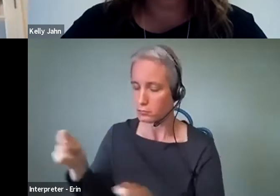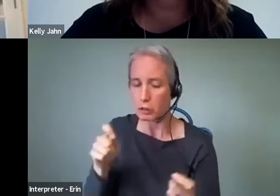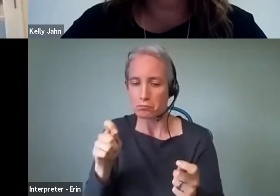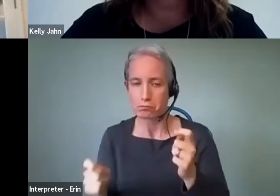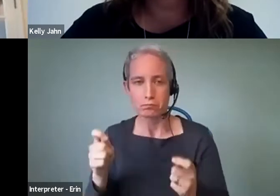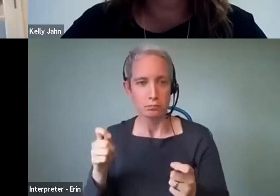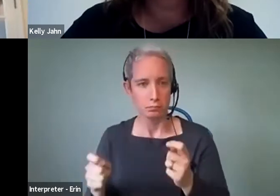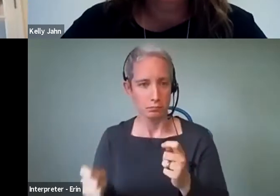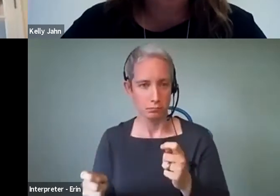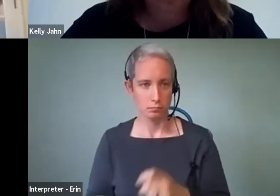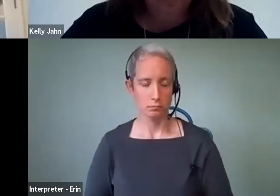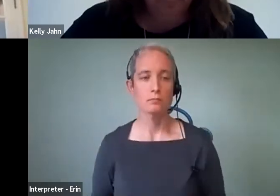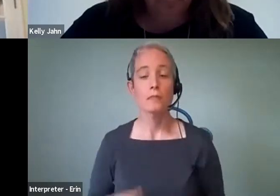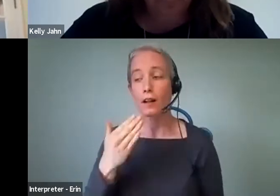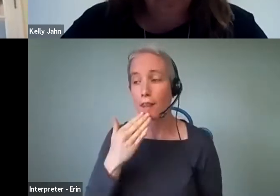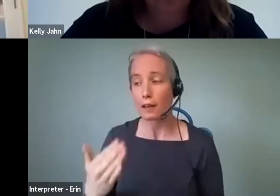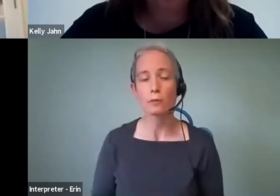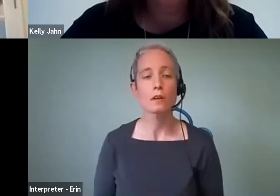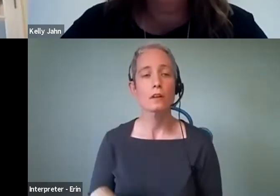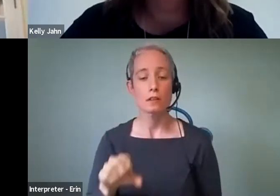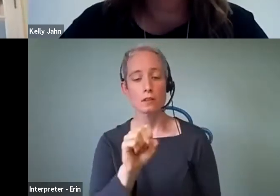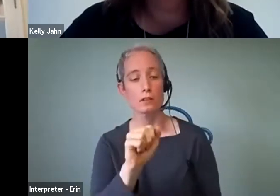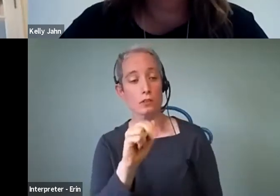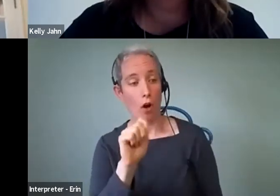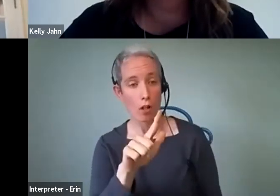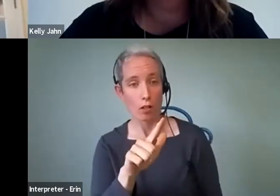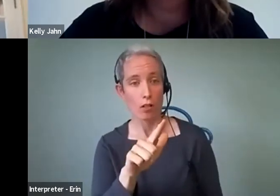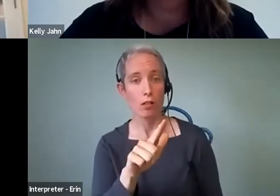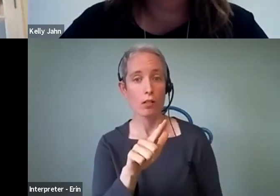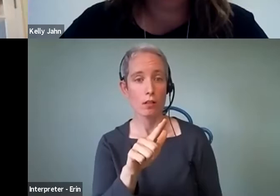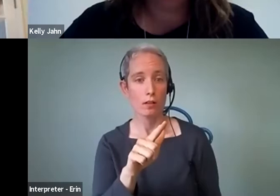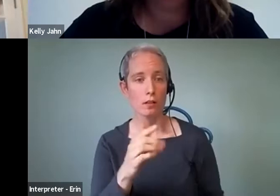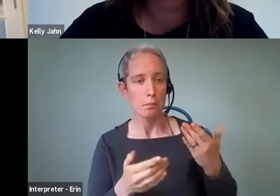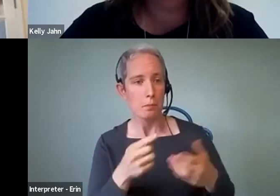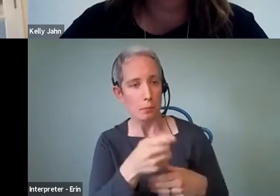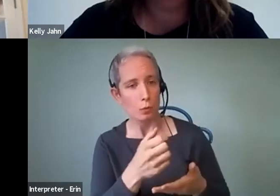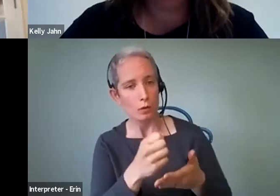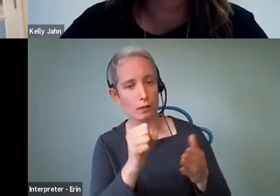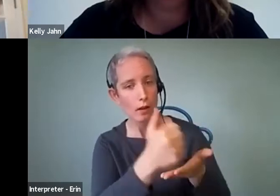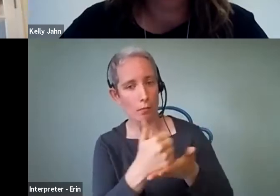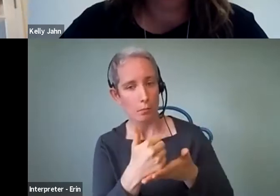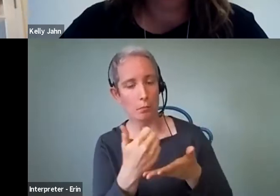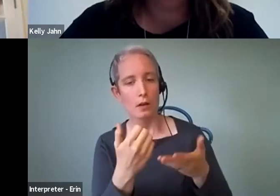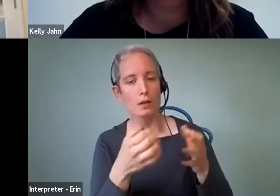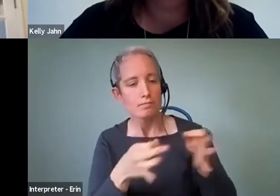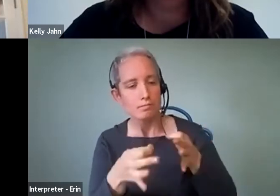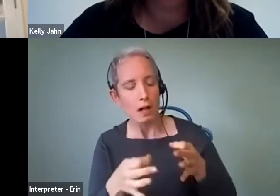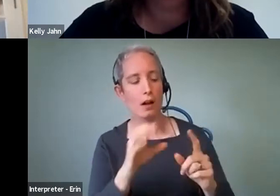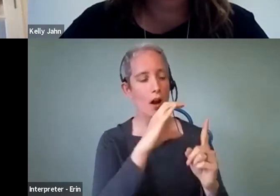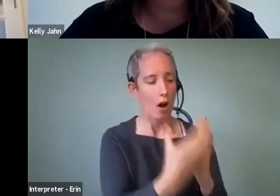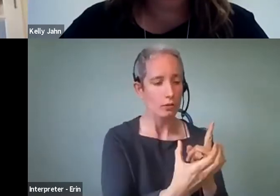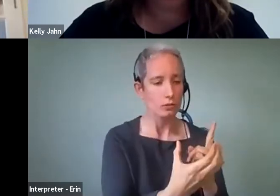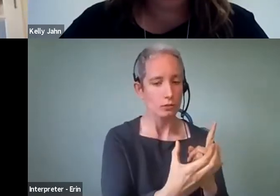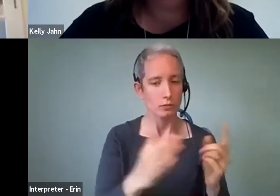you. And with Shawl, maybe you can offer a bit on the culture of wellness versus the logistical safety